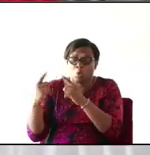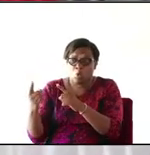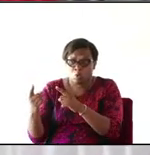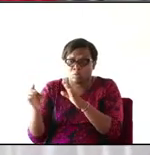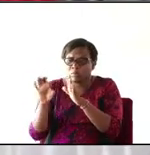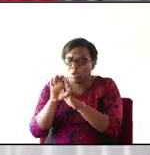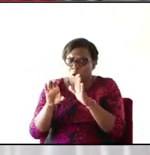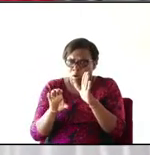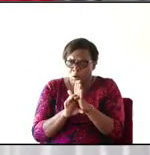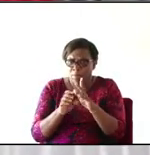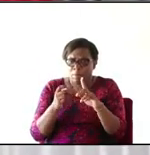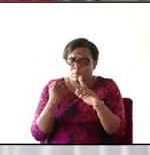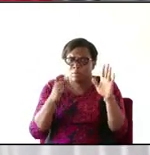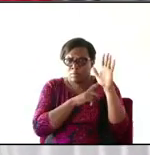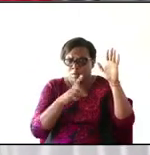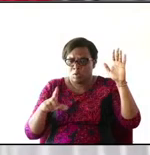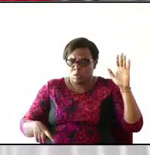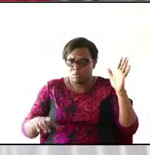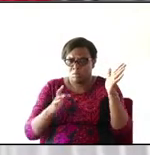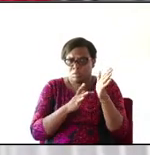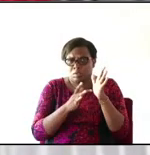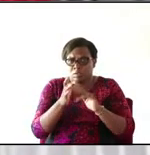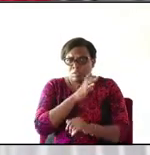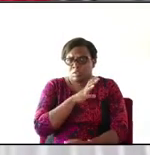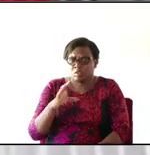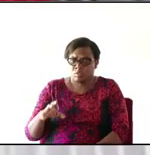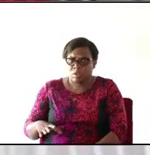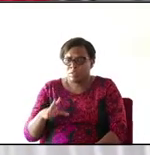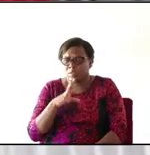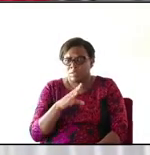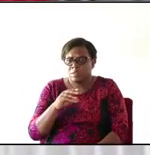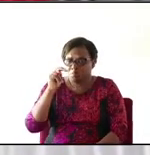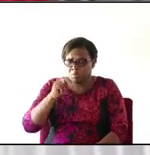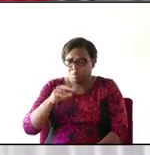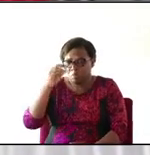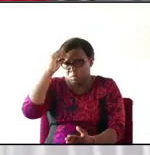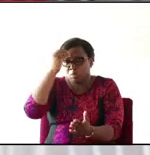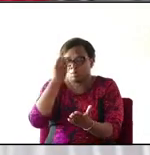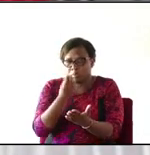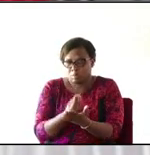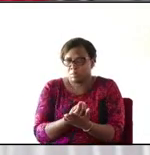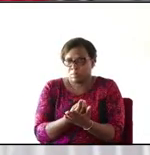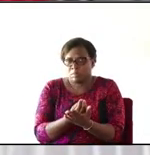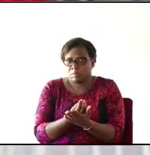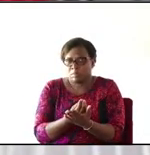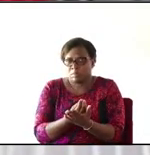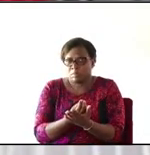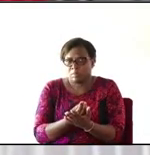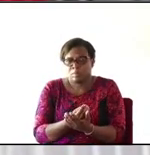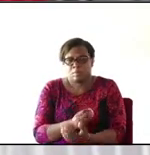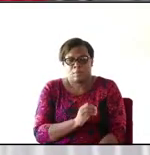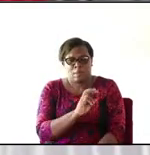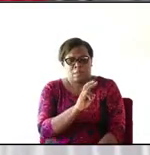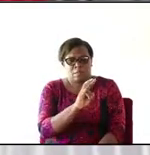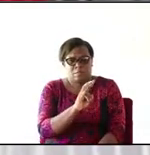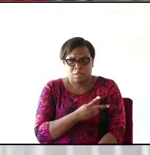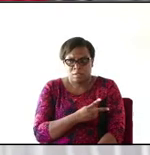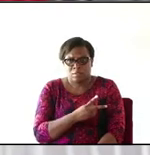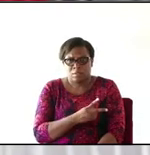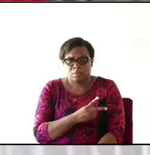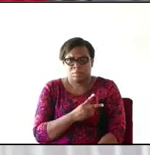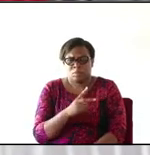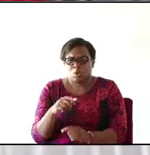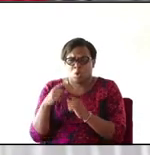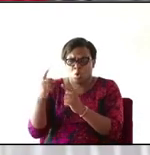our Lord Jesus Christ. And it requires obedience. But the second thing about the go concept that